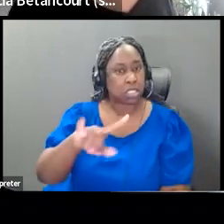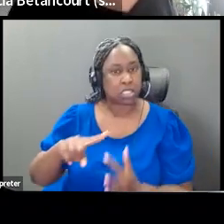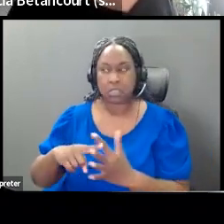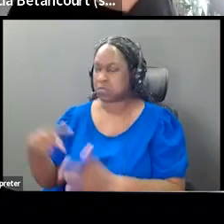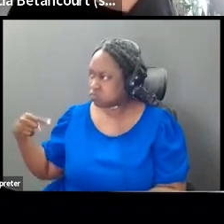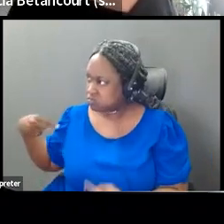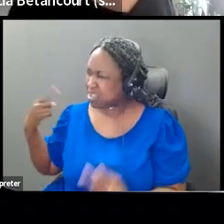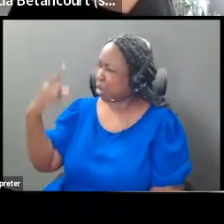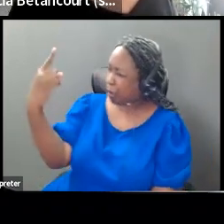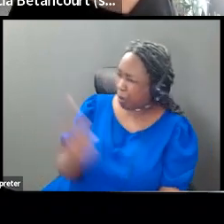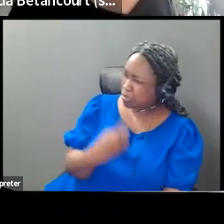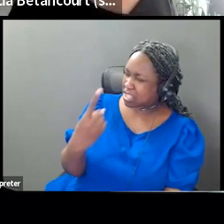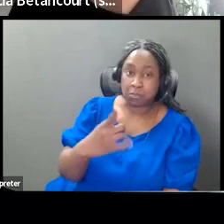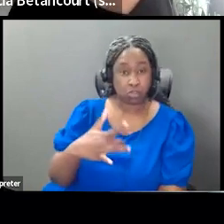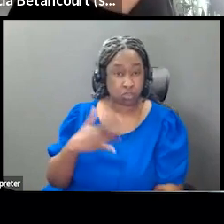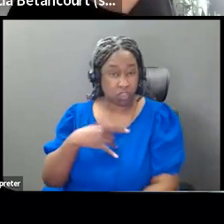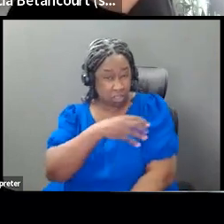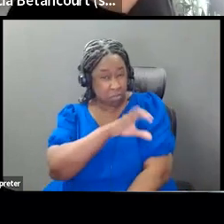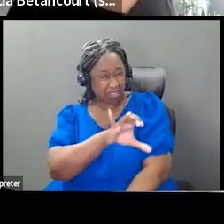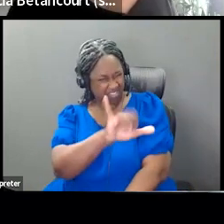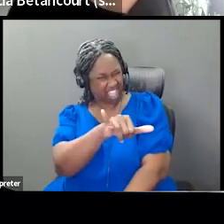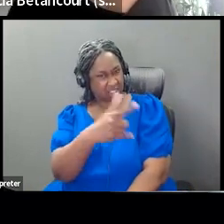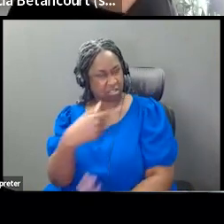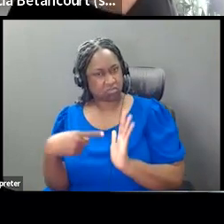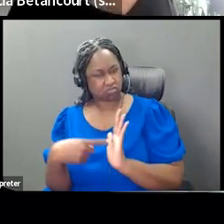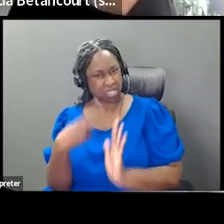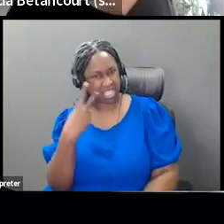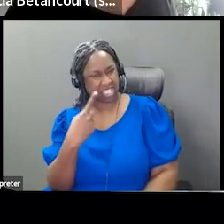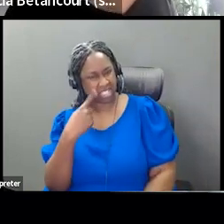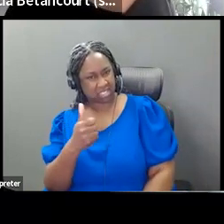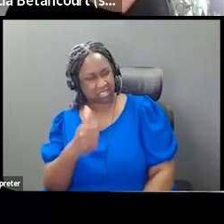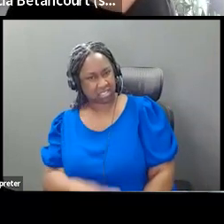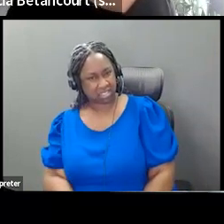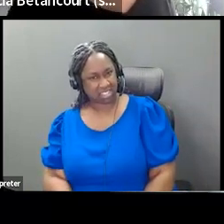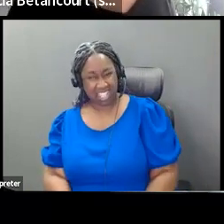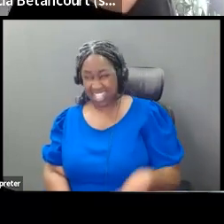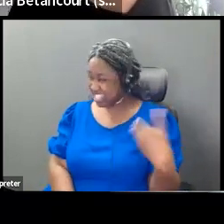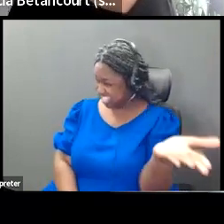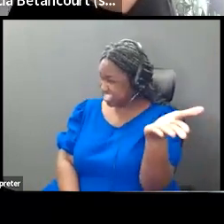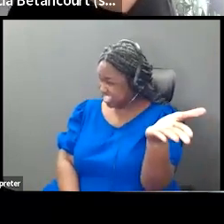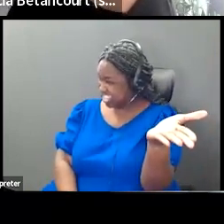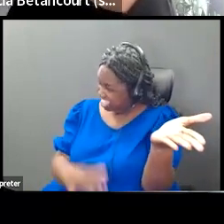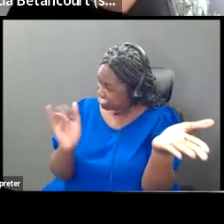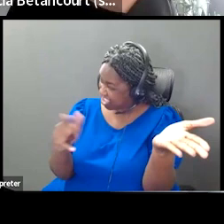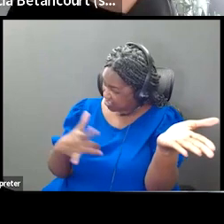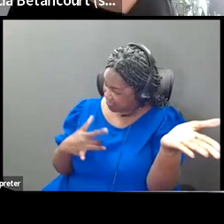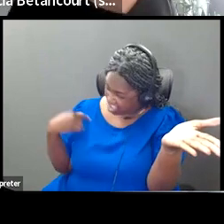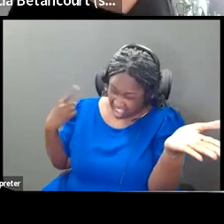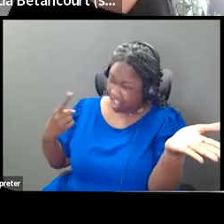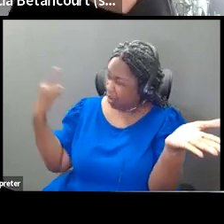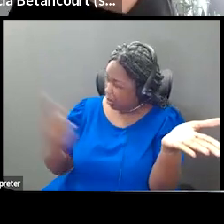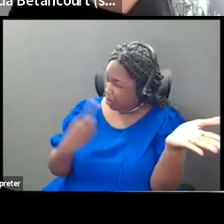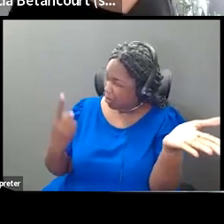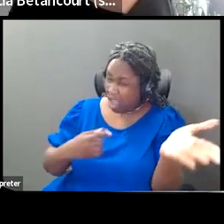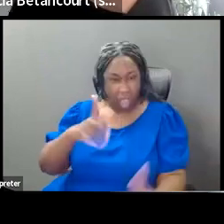cinema. All the time! You get to feel empowered like this and represented. This is what y'all feel like all the time? I would